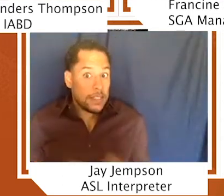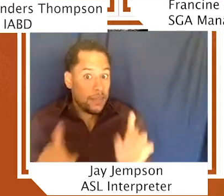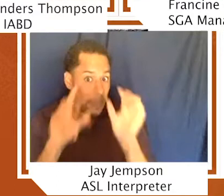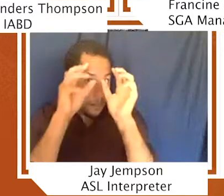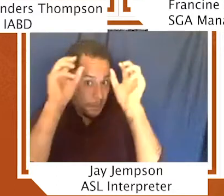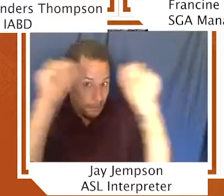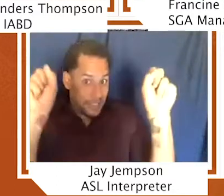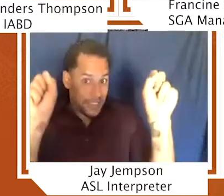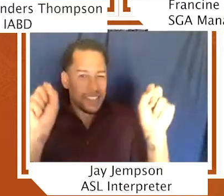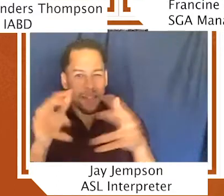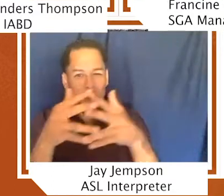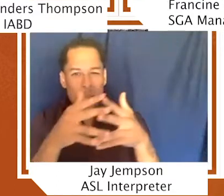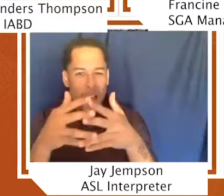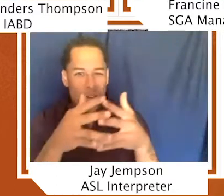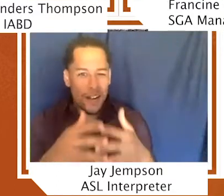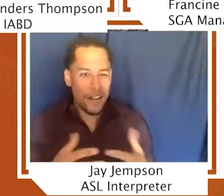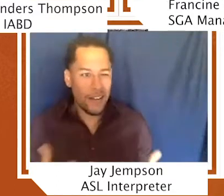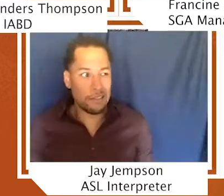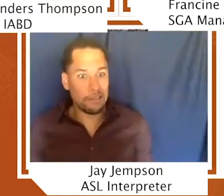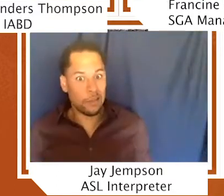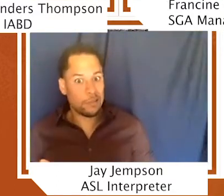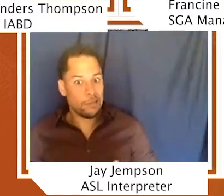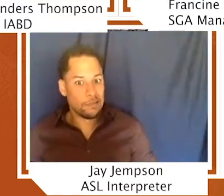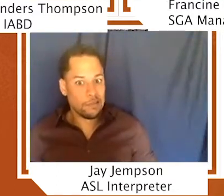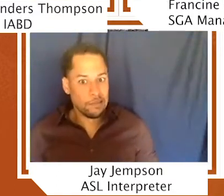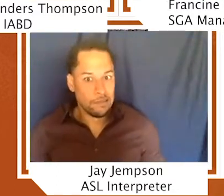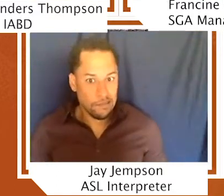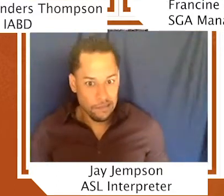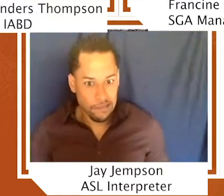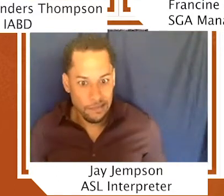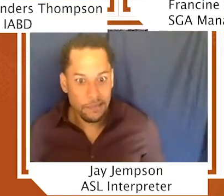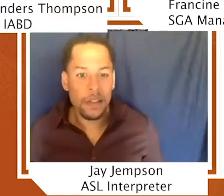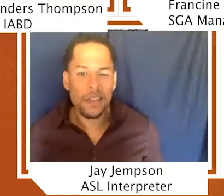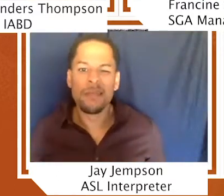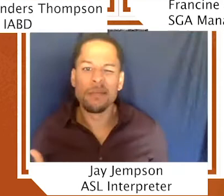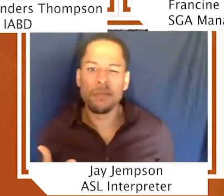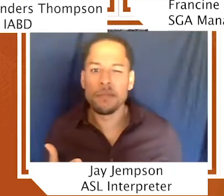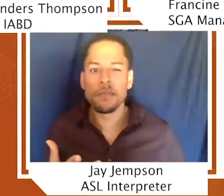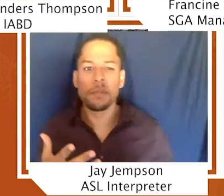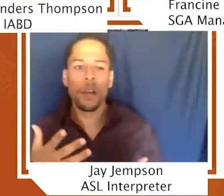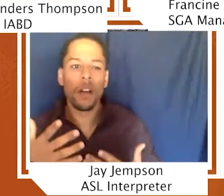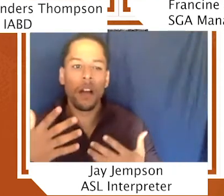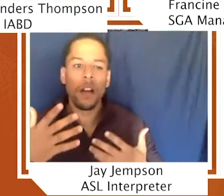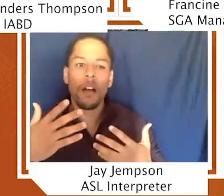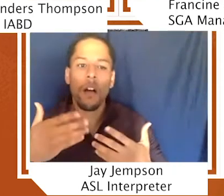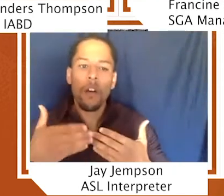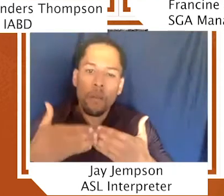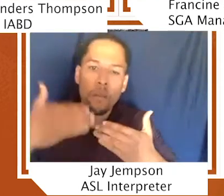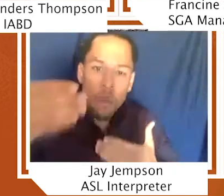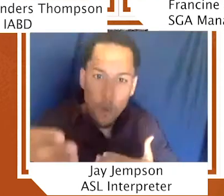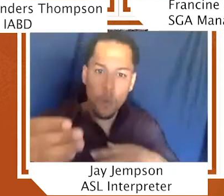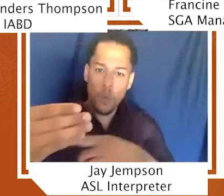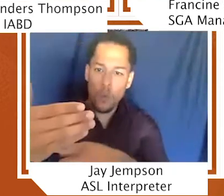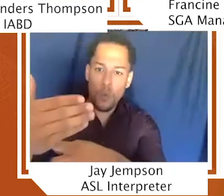How we have to envision ourselves forward, right? We have to envision, and I know both organizations specifically